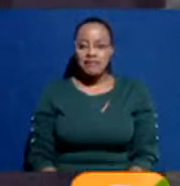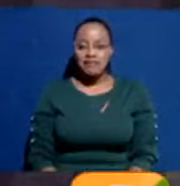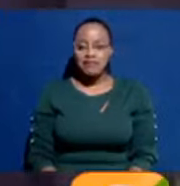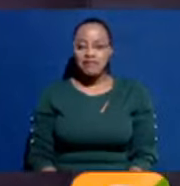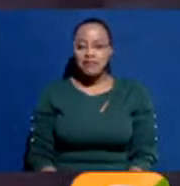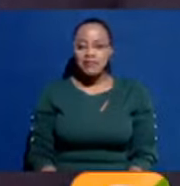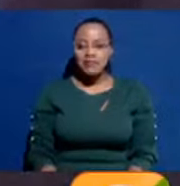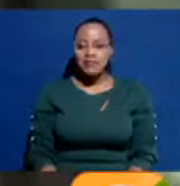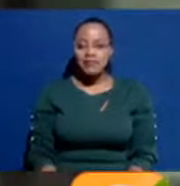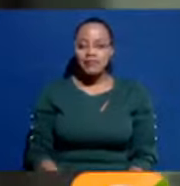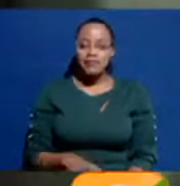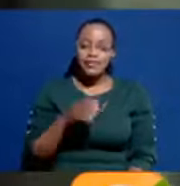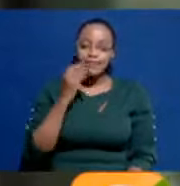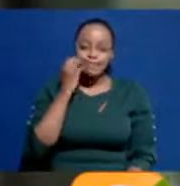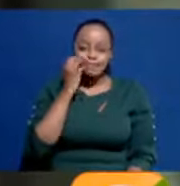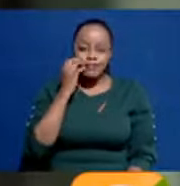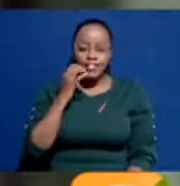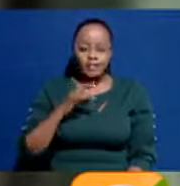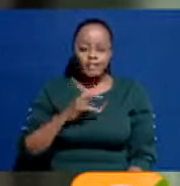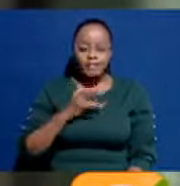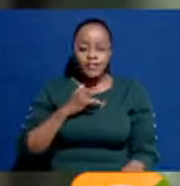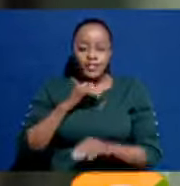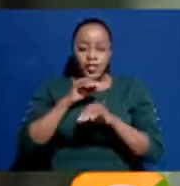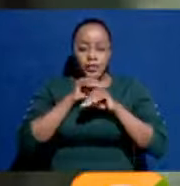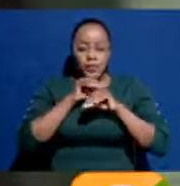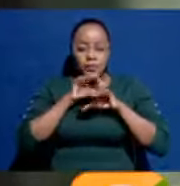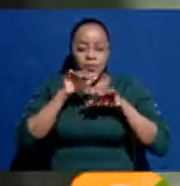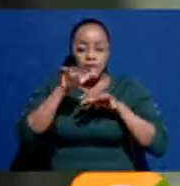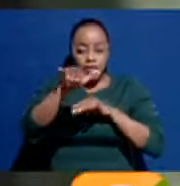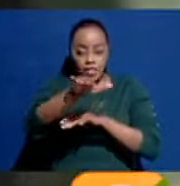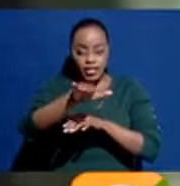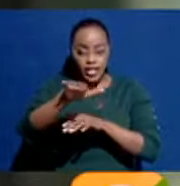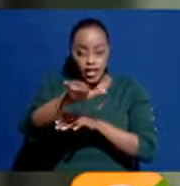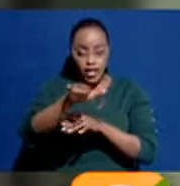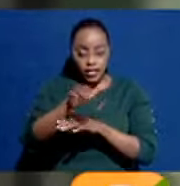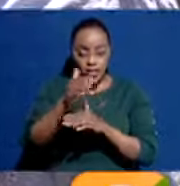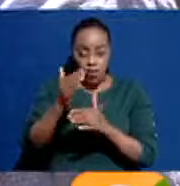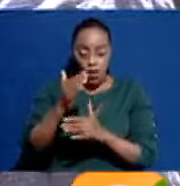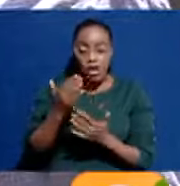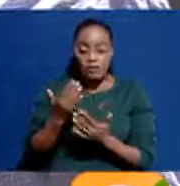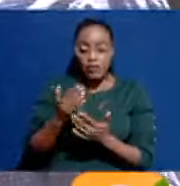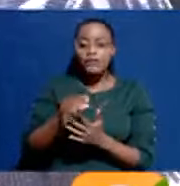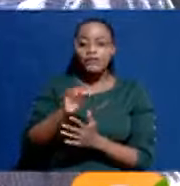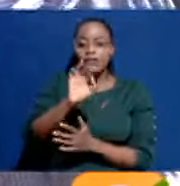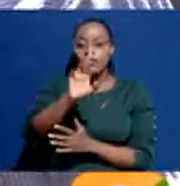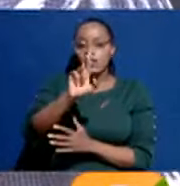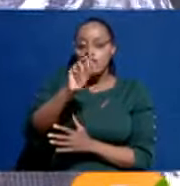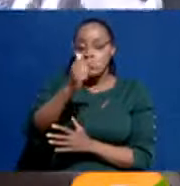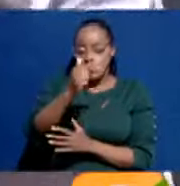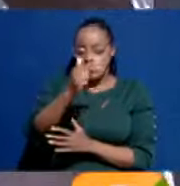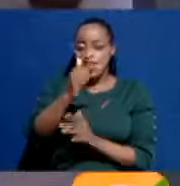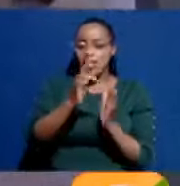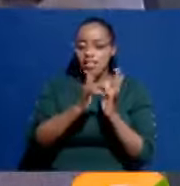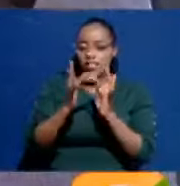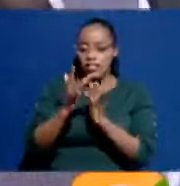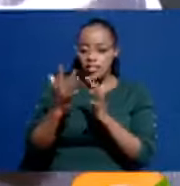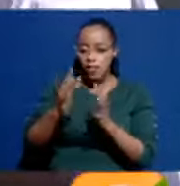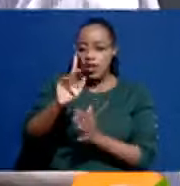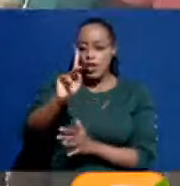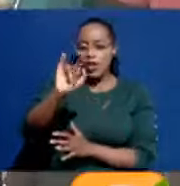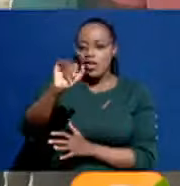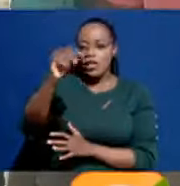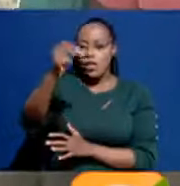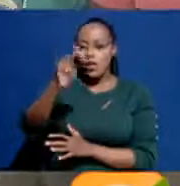A somber mood still engulfs this residential area in Fort Jesus Village, Kihunguro